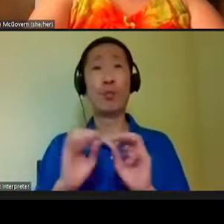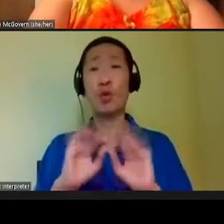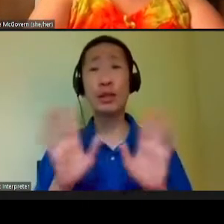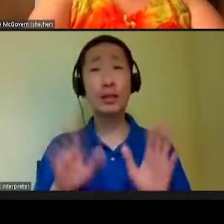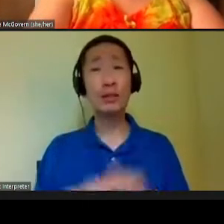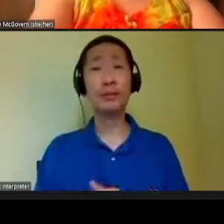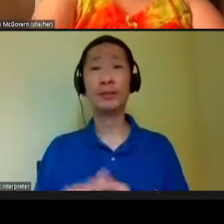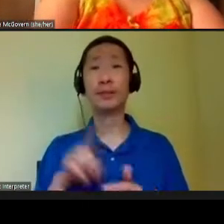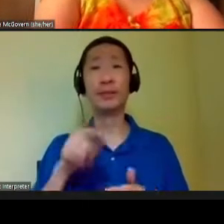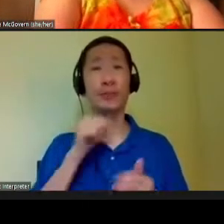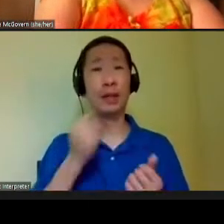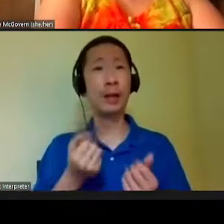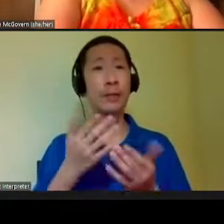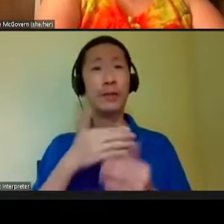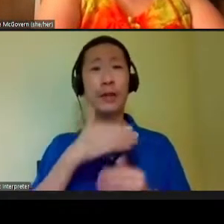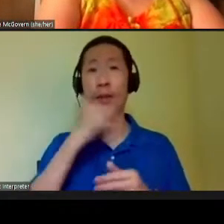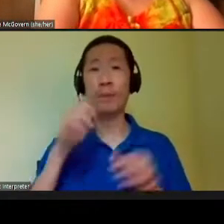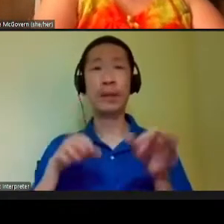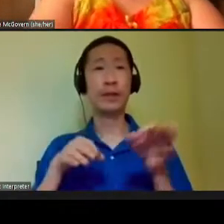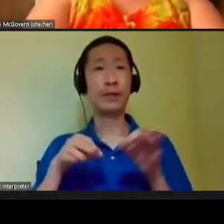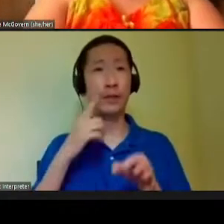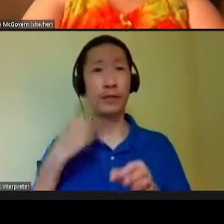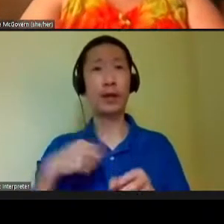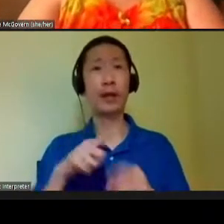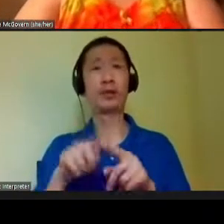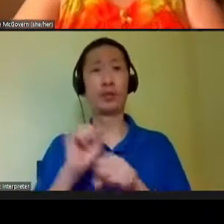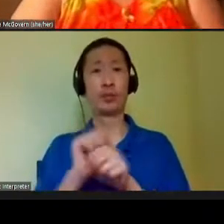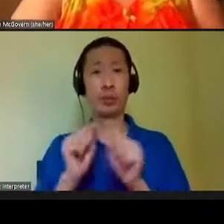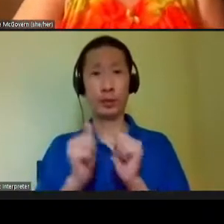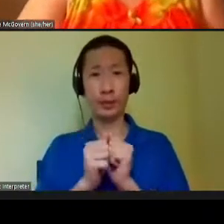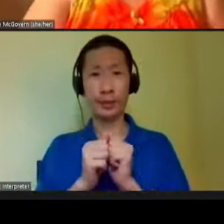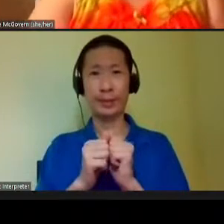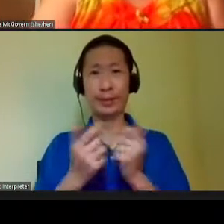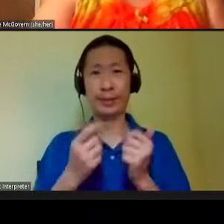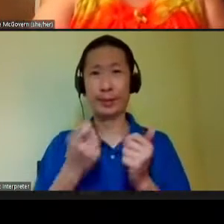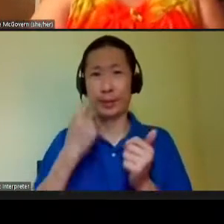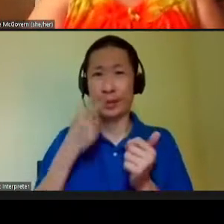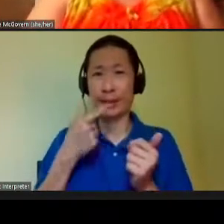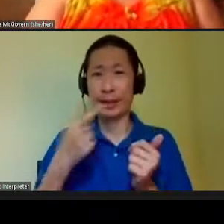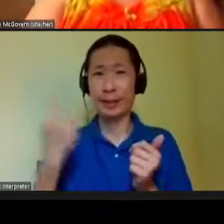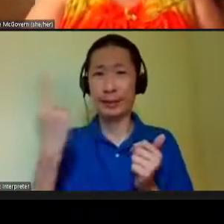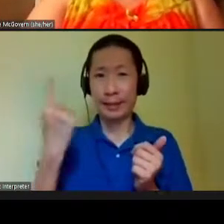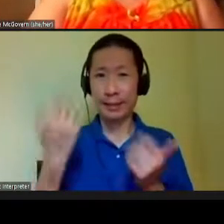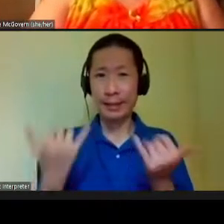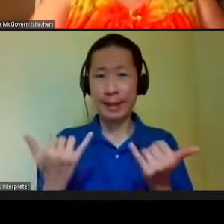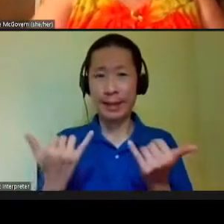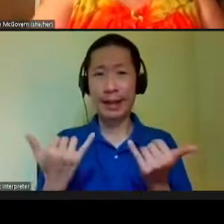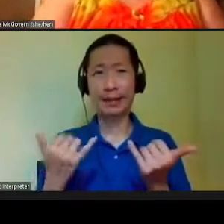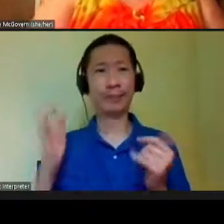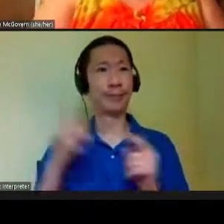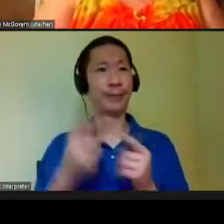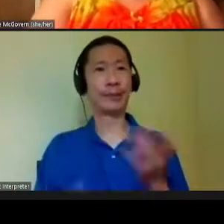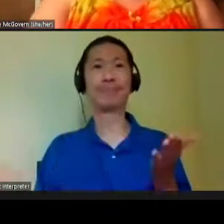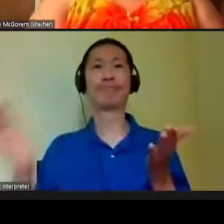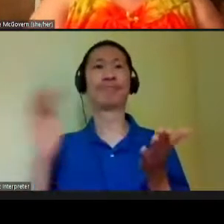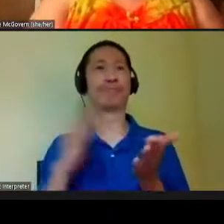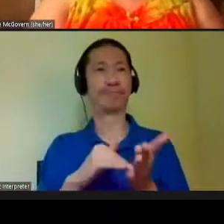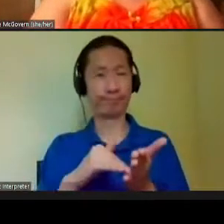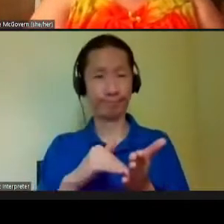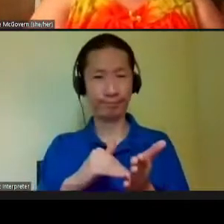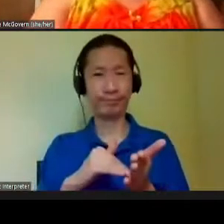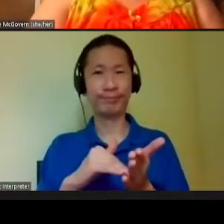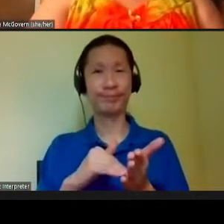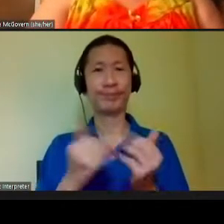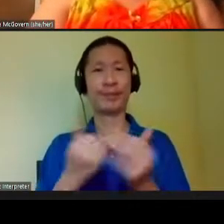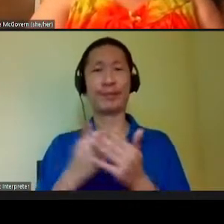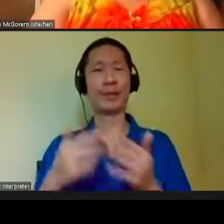not provided a better direction for us to work in. You just said something and now here we are back at the start and